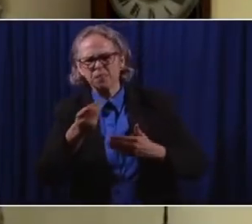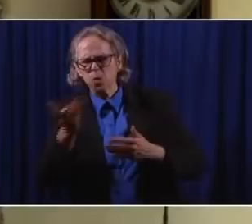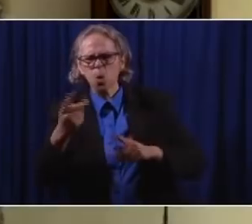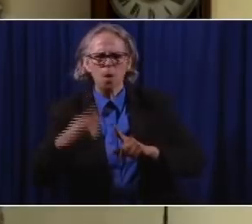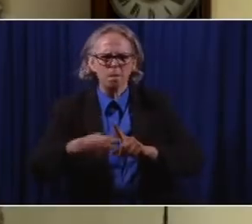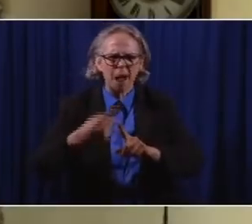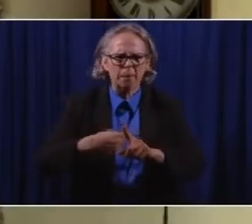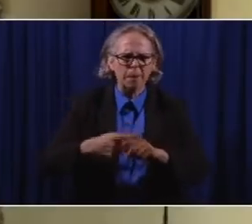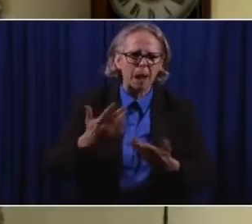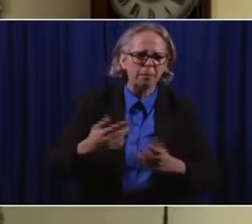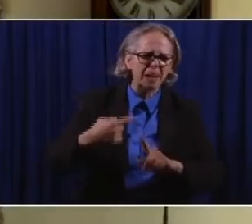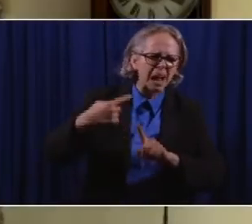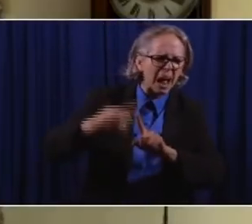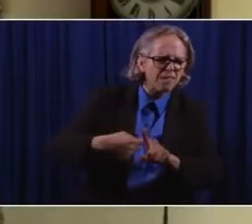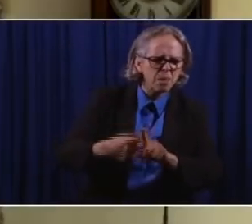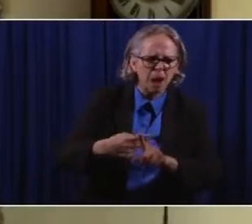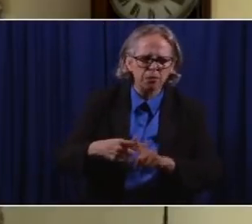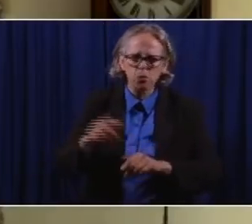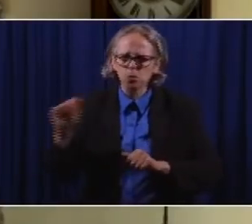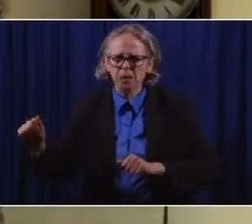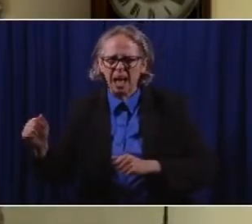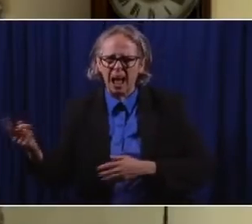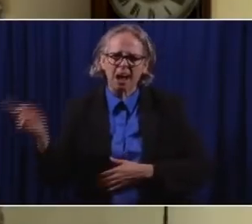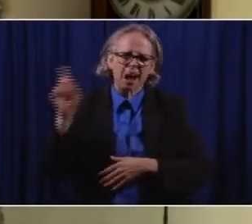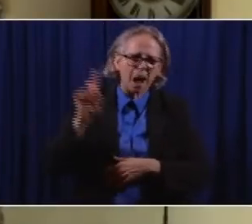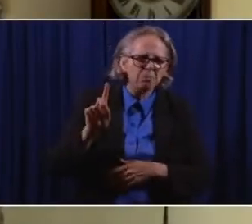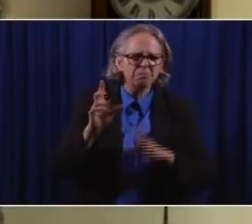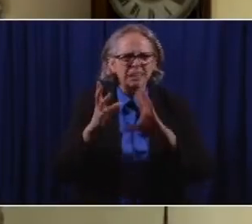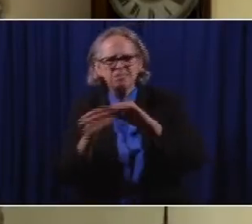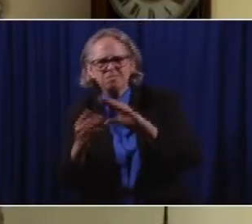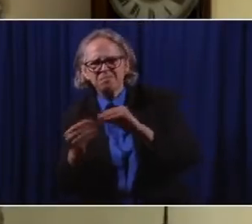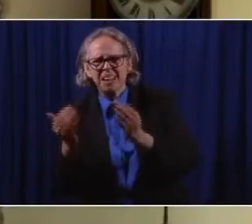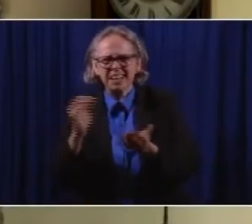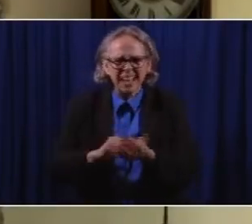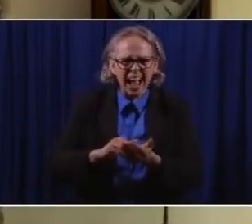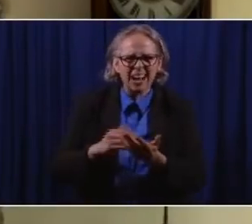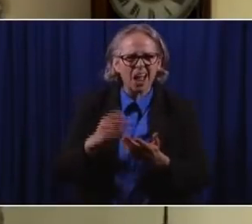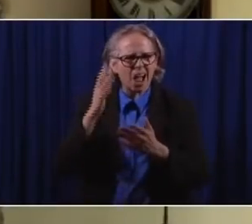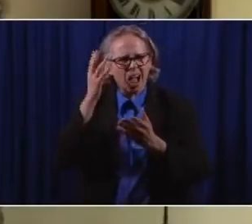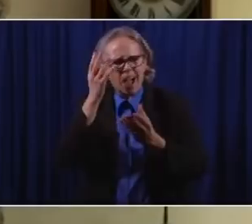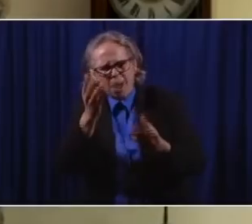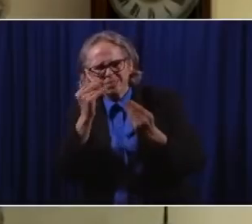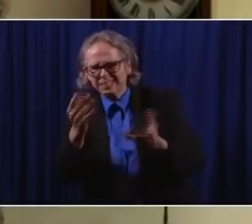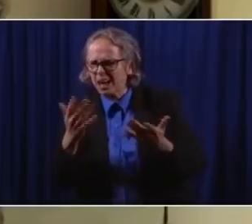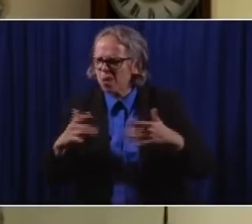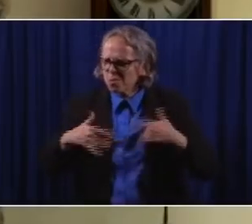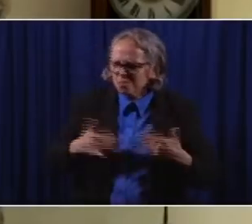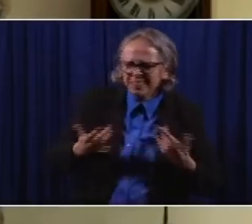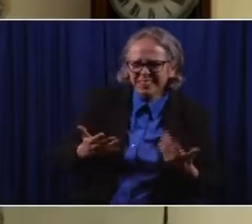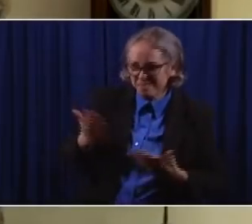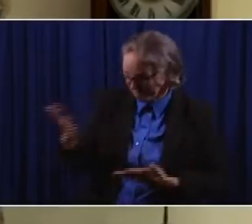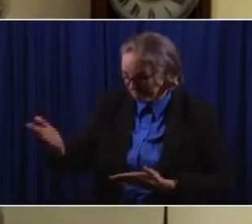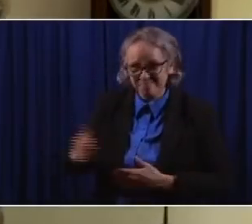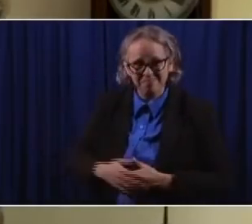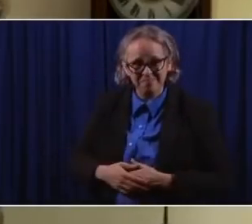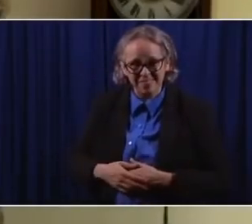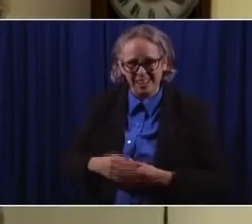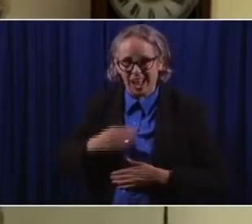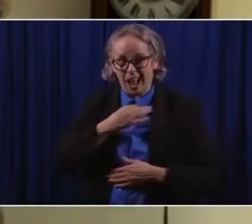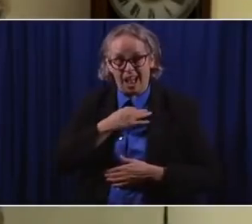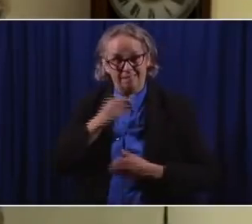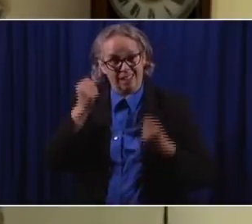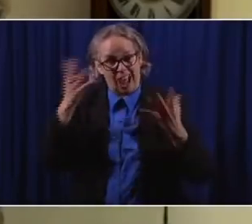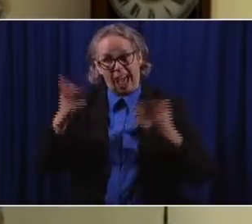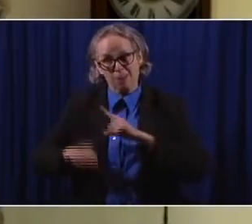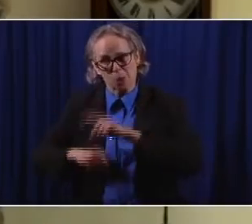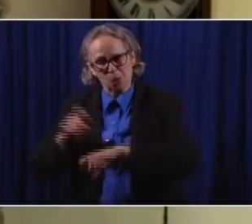or so, we'll kind of bring you back and you can kind of tell us what's going on. There are a lot more questions that I would like to ask you, but we